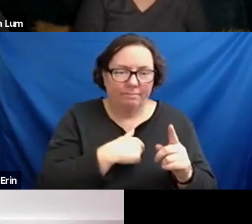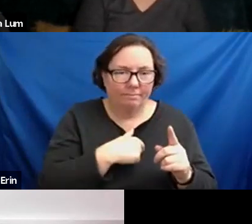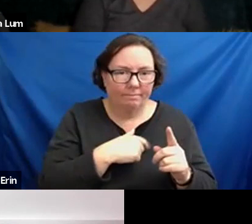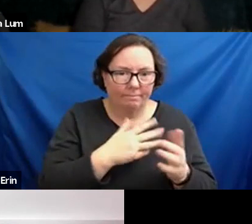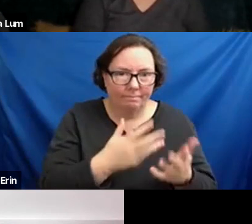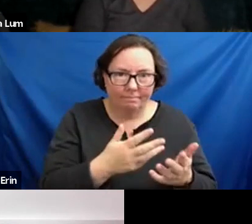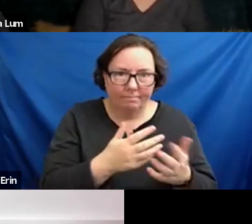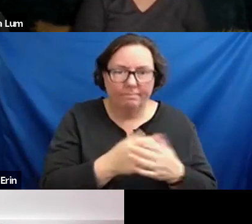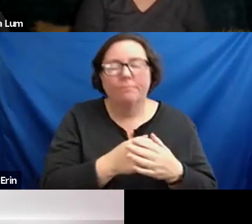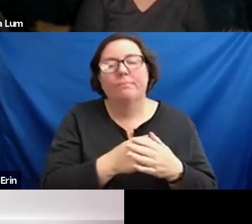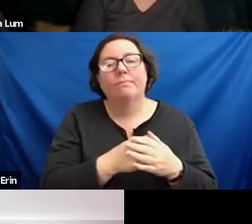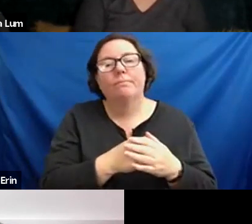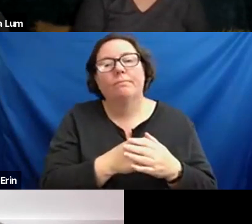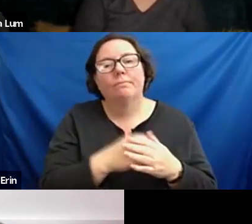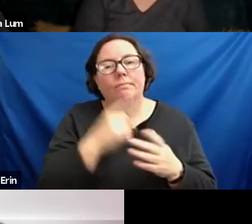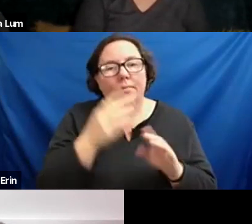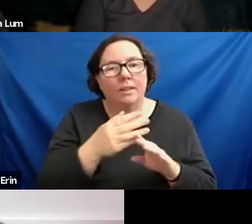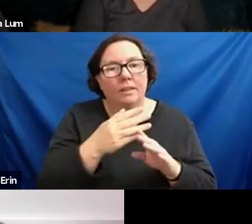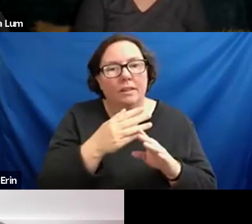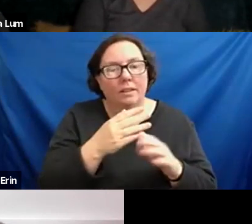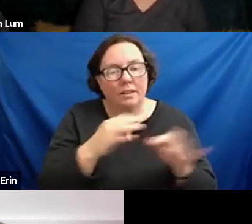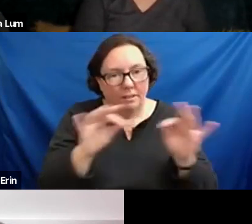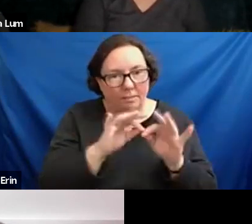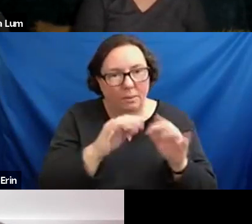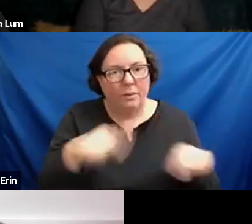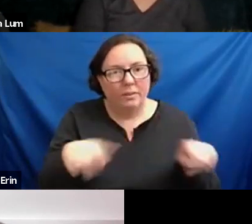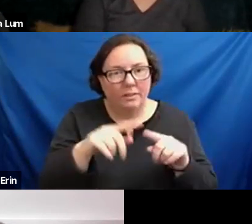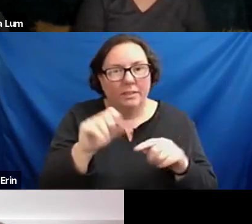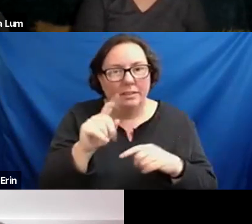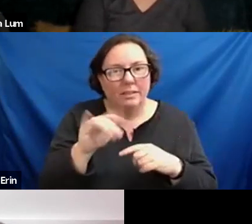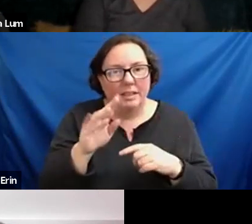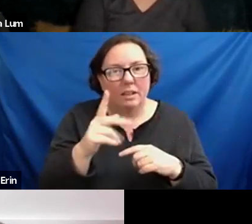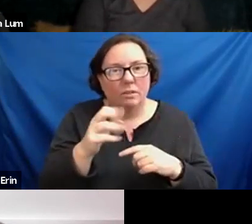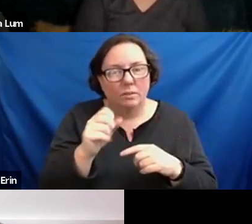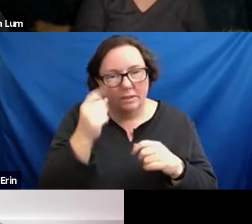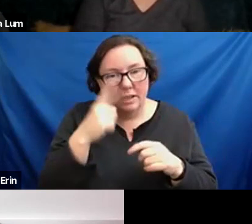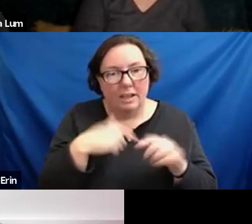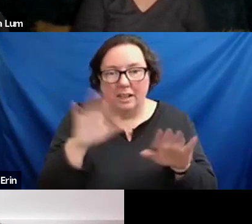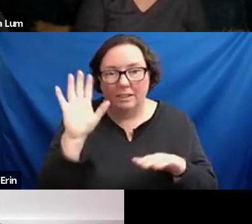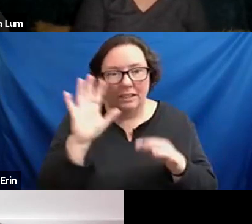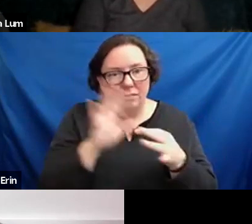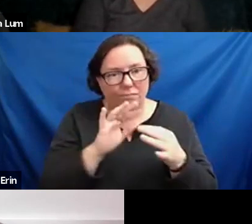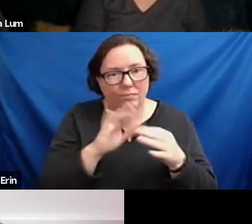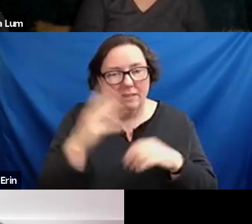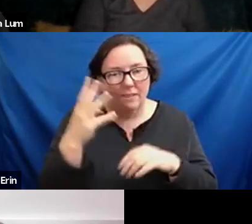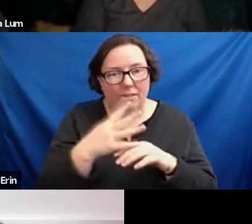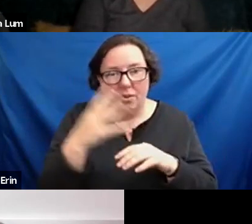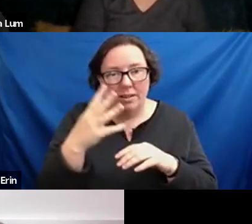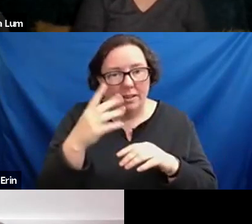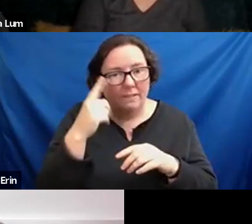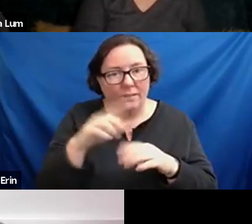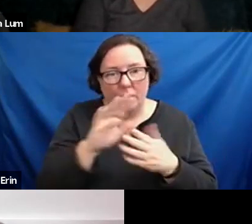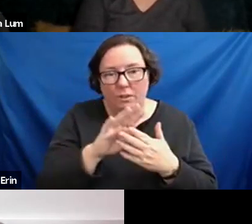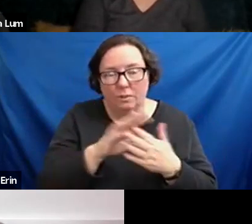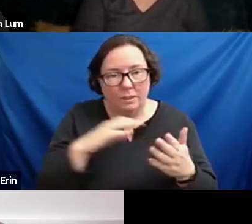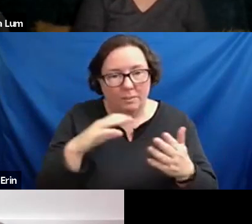for the stakeholders to understand this. I testified 4 times to the school committee, along